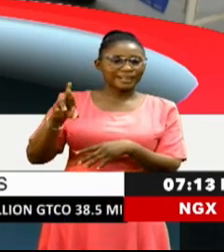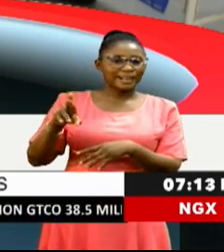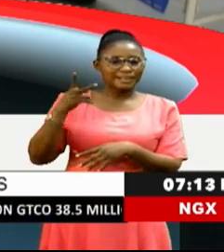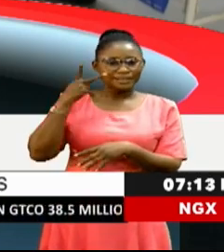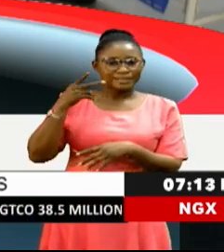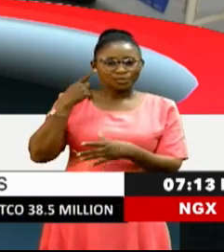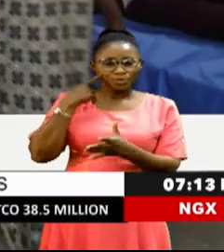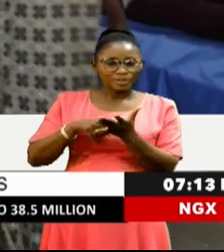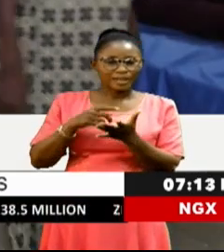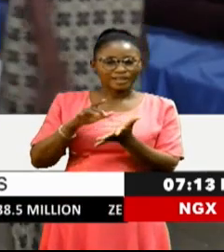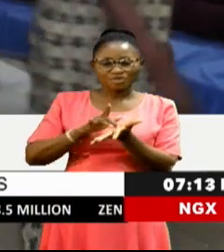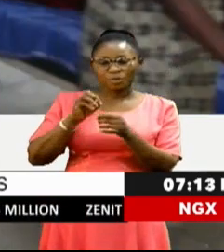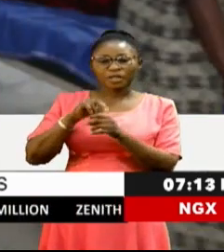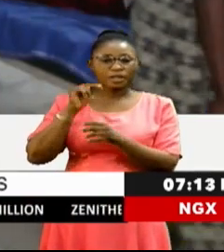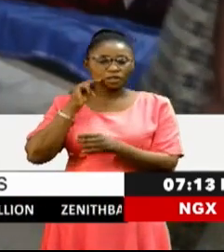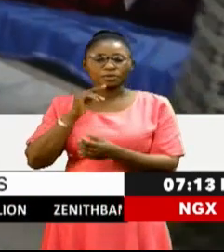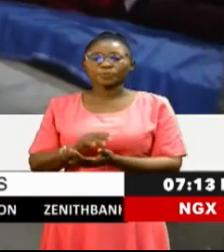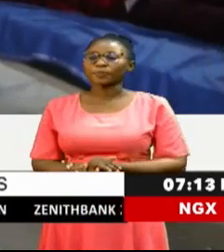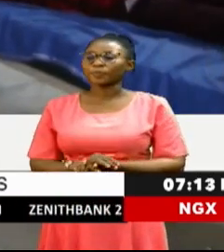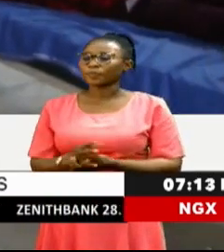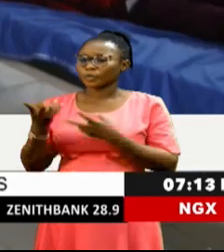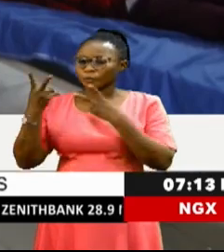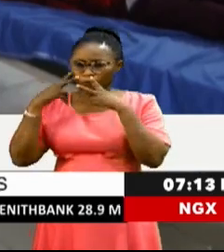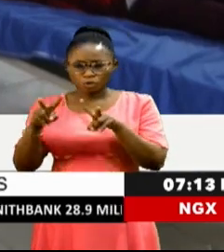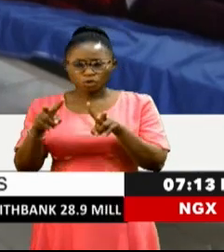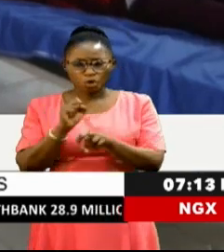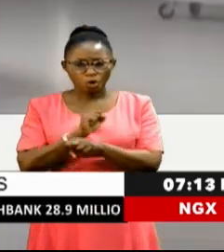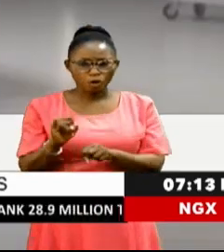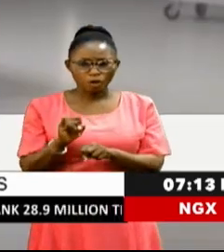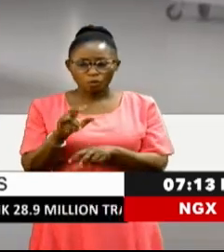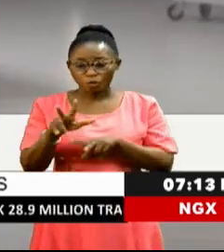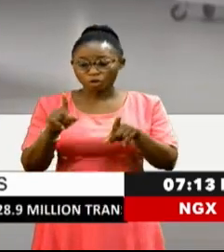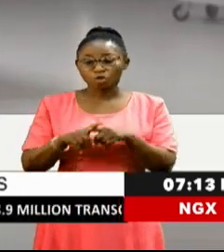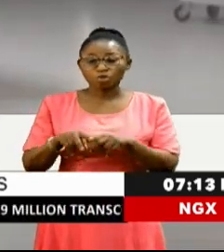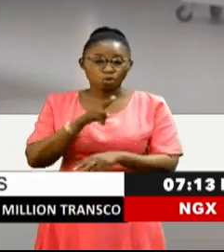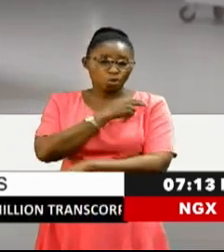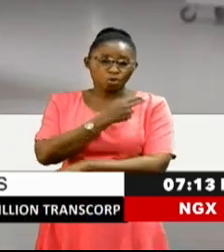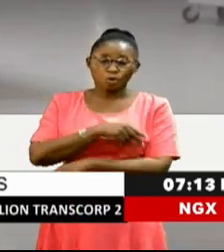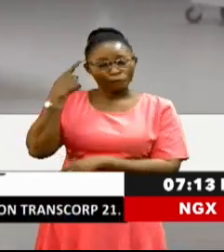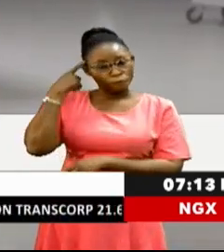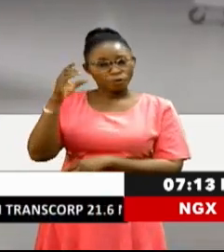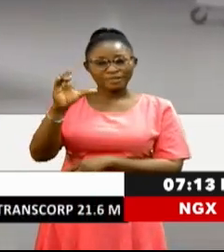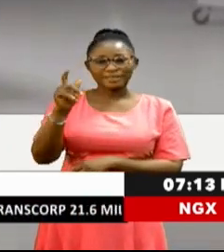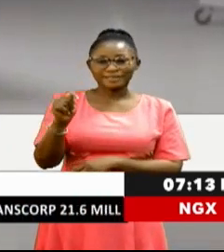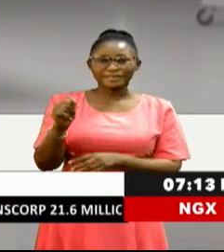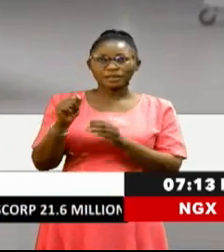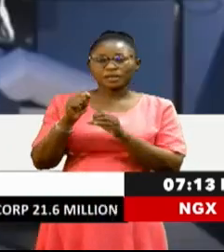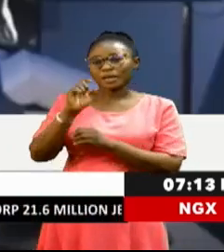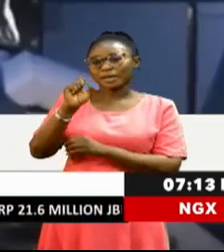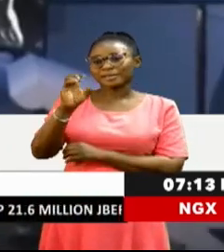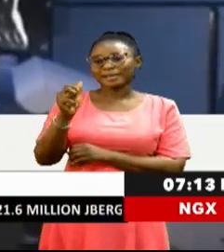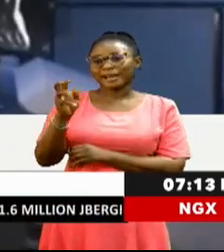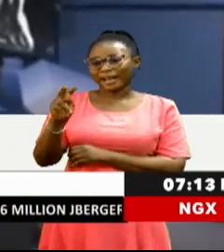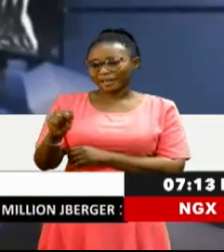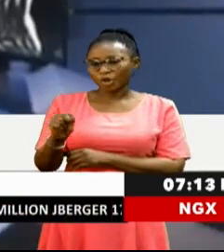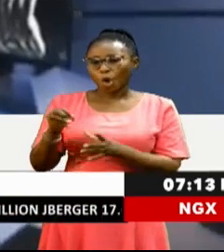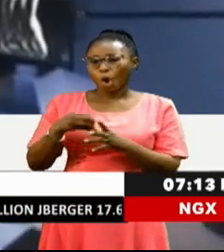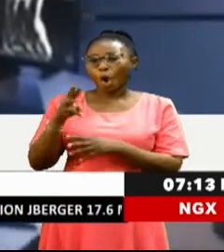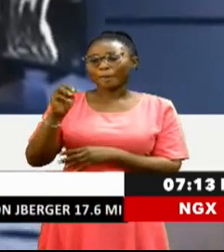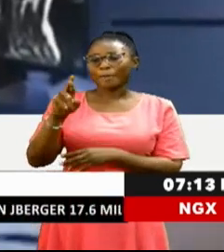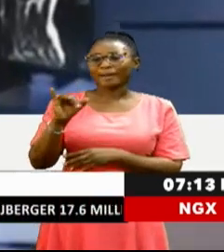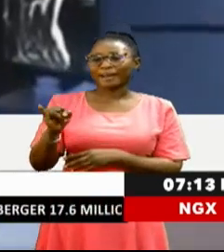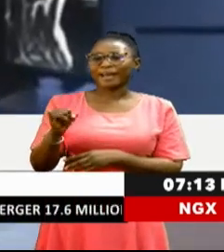Ogochukwu reports. Visualize walking into a hospital for a CT scan or MRI and being told there